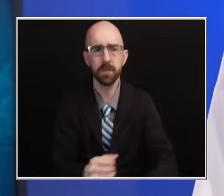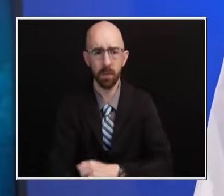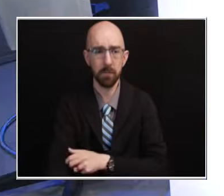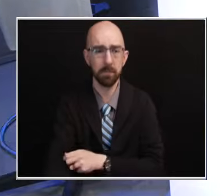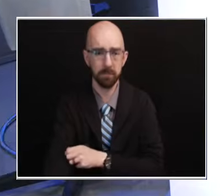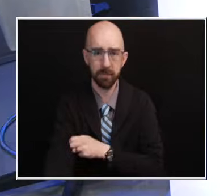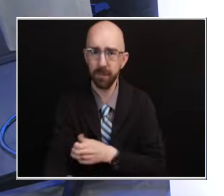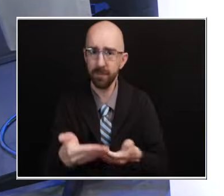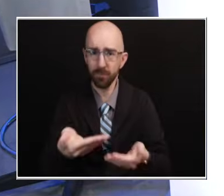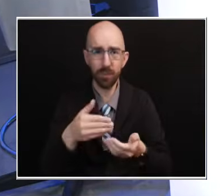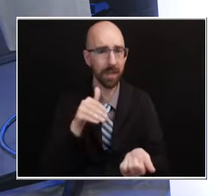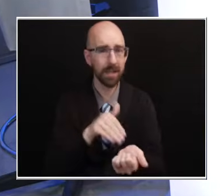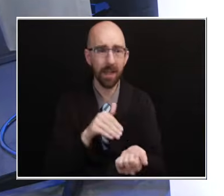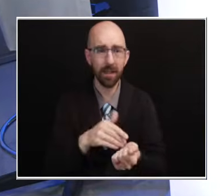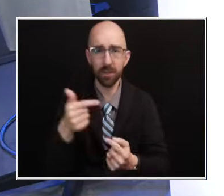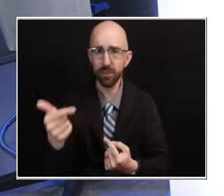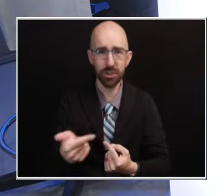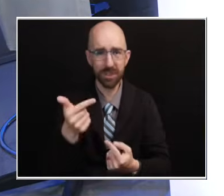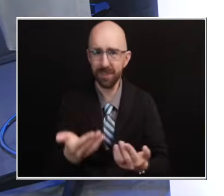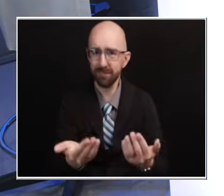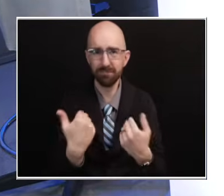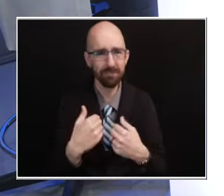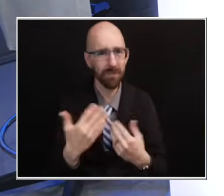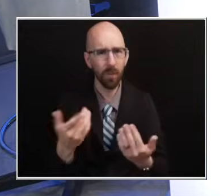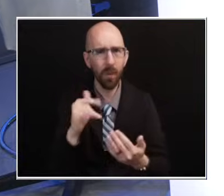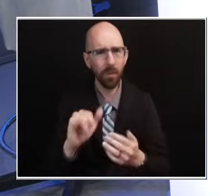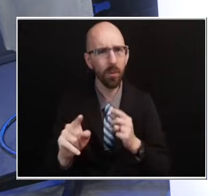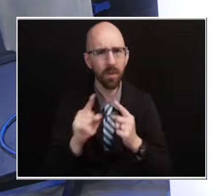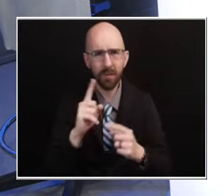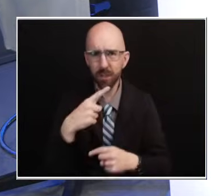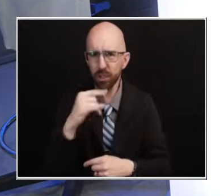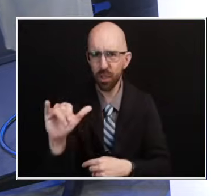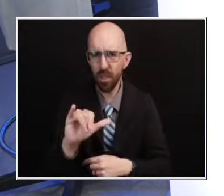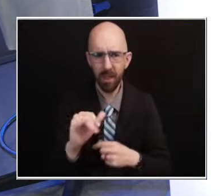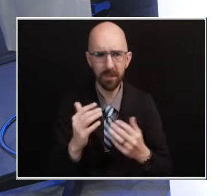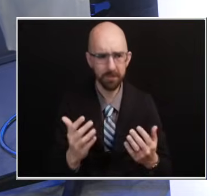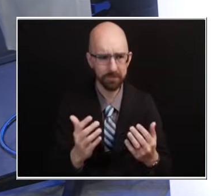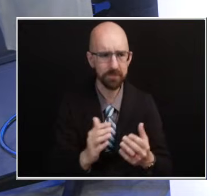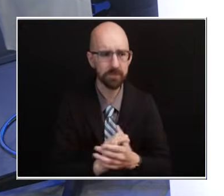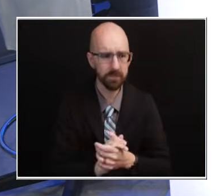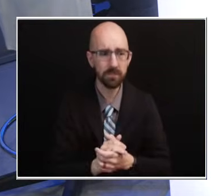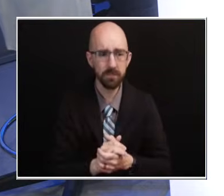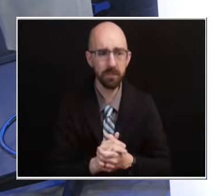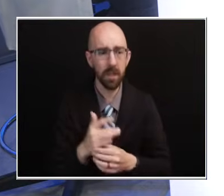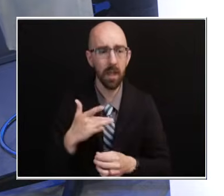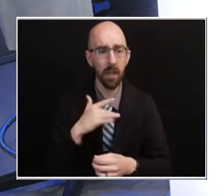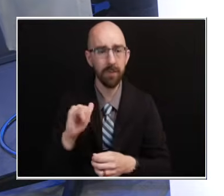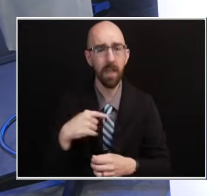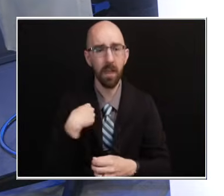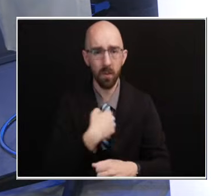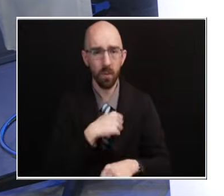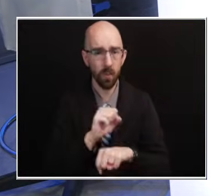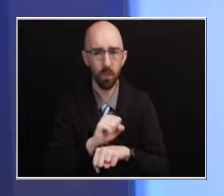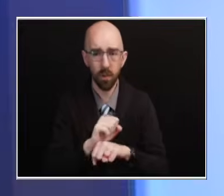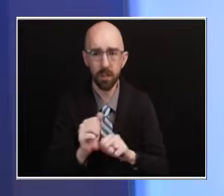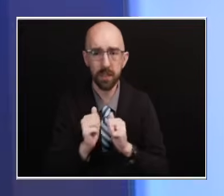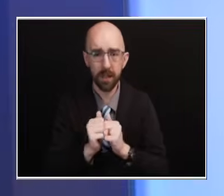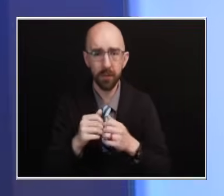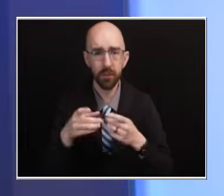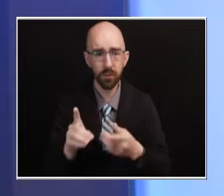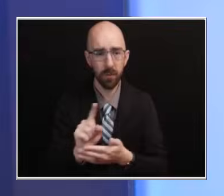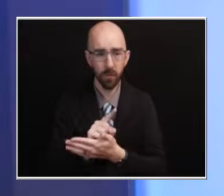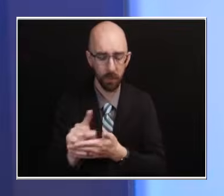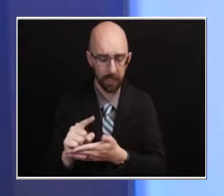in. So what were those conversations like? Yeah, I feel like we work together during the week. We talk about each